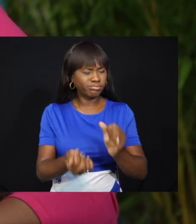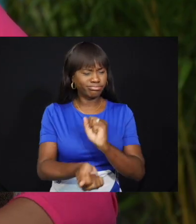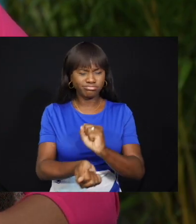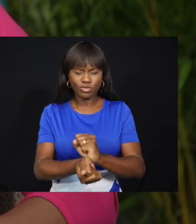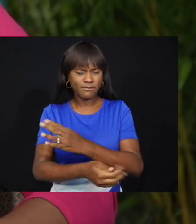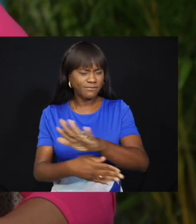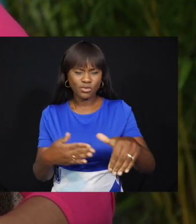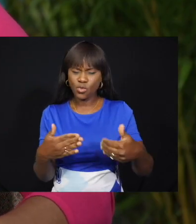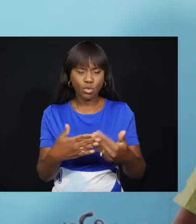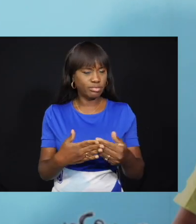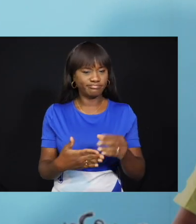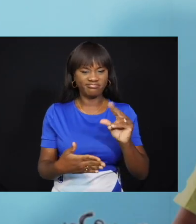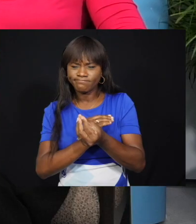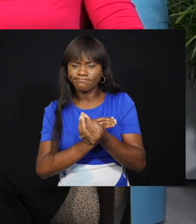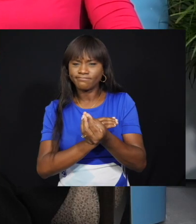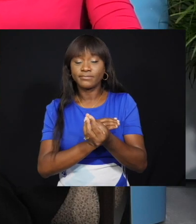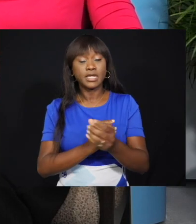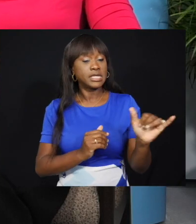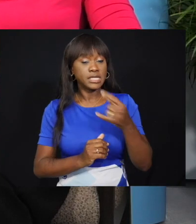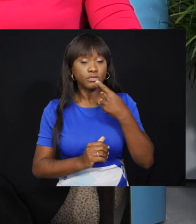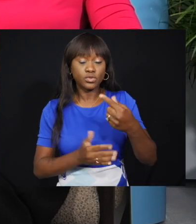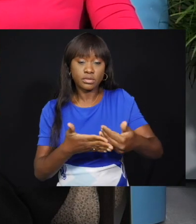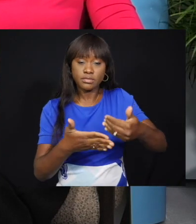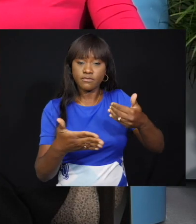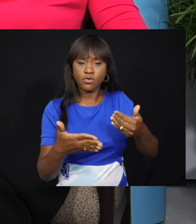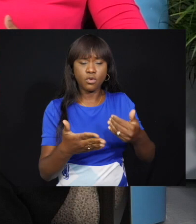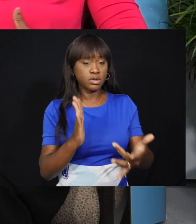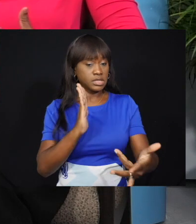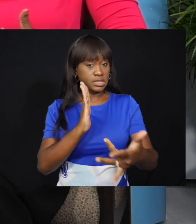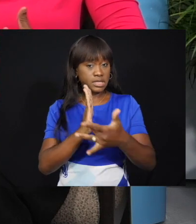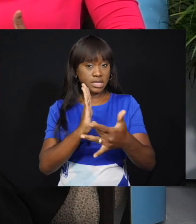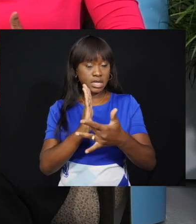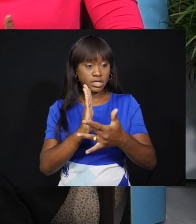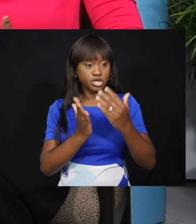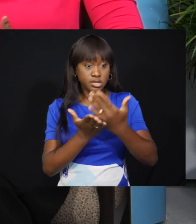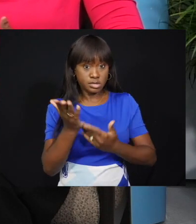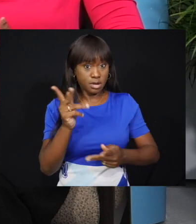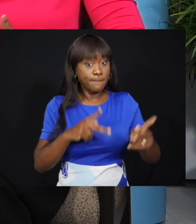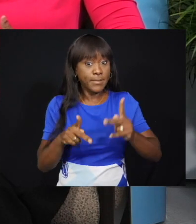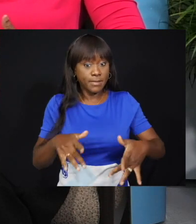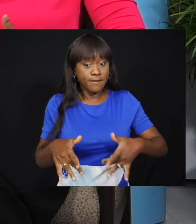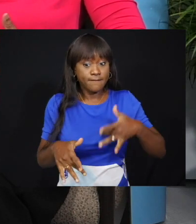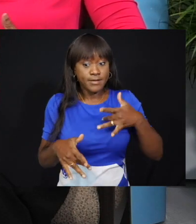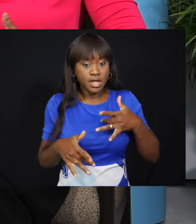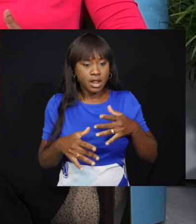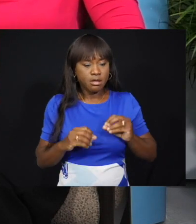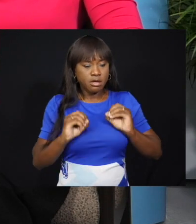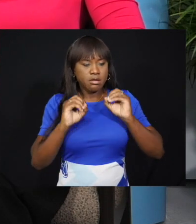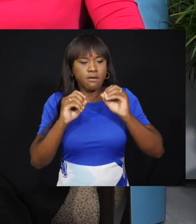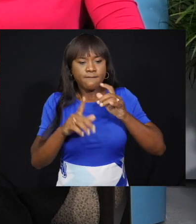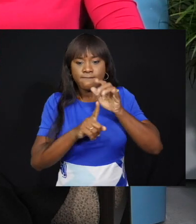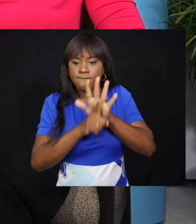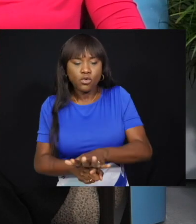that one size fits all. Just as you said in your opening statement, the technology, some of them feel as if it is